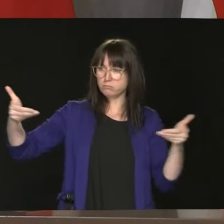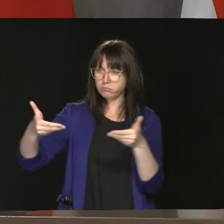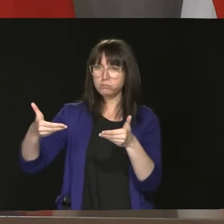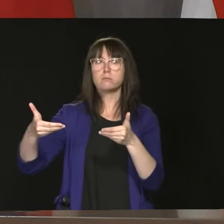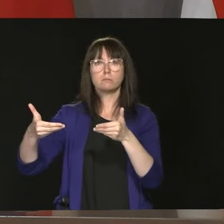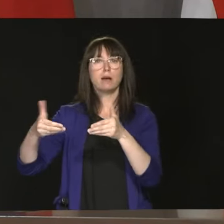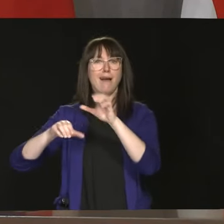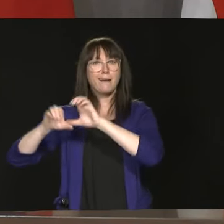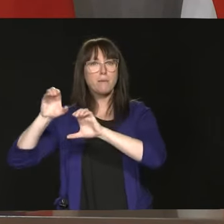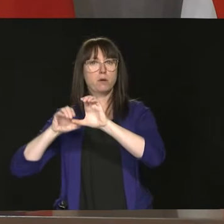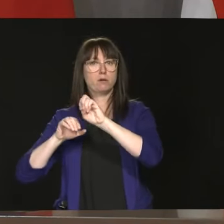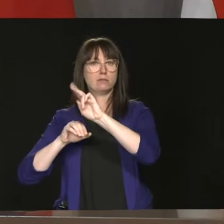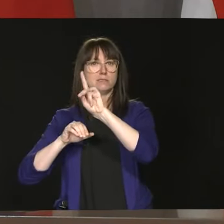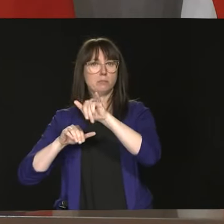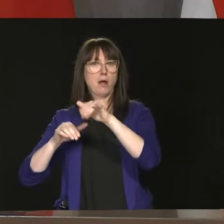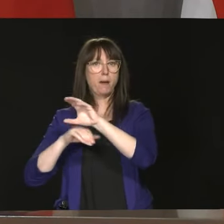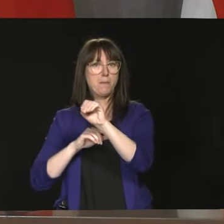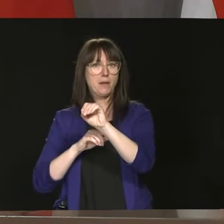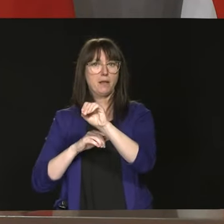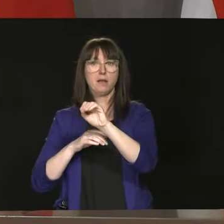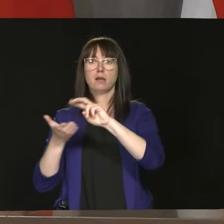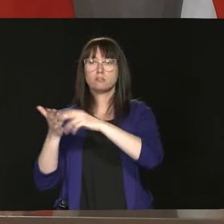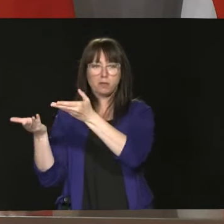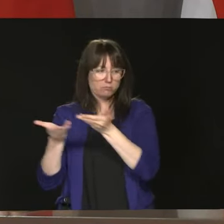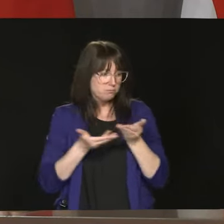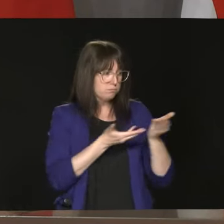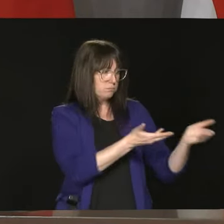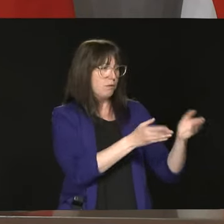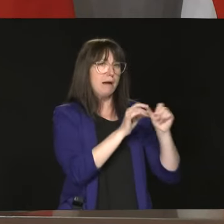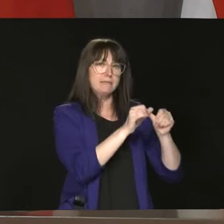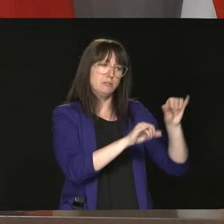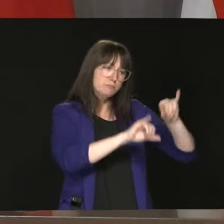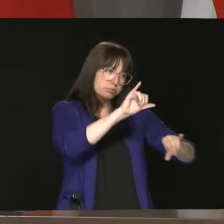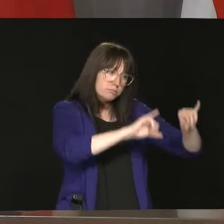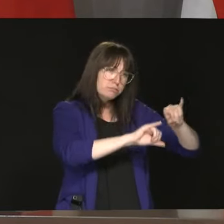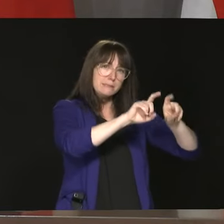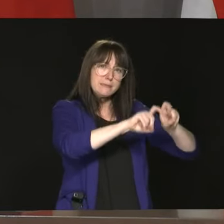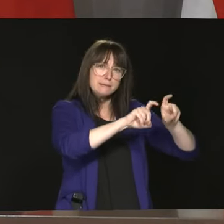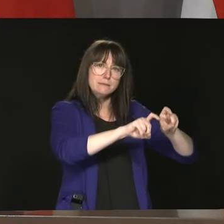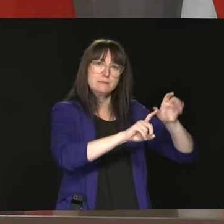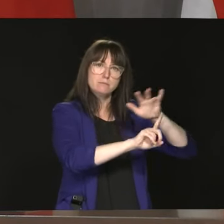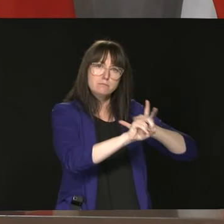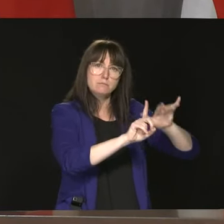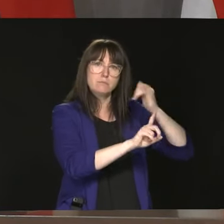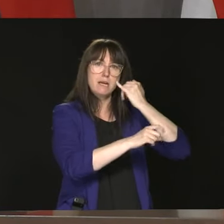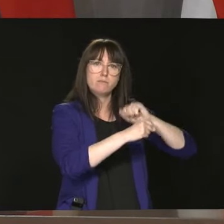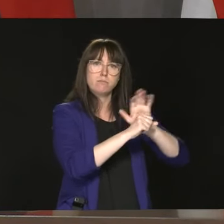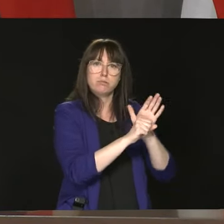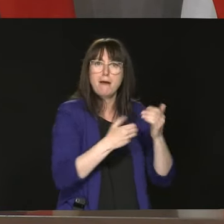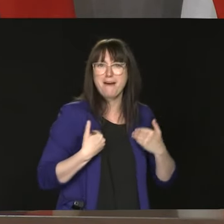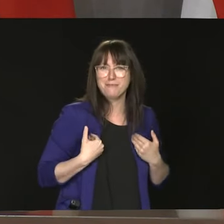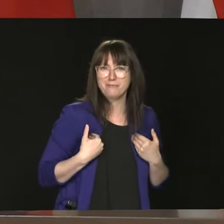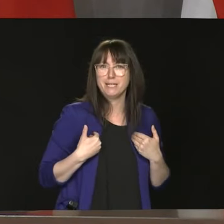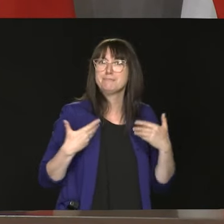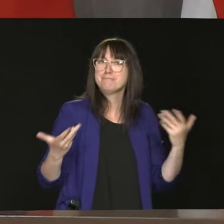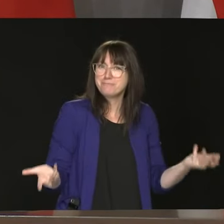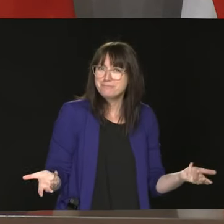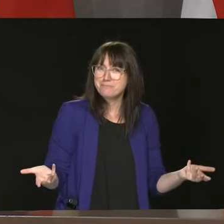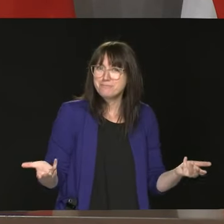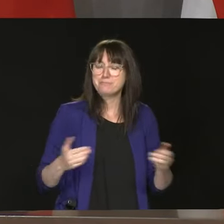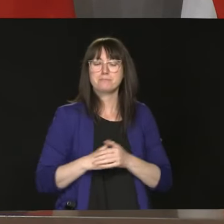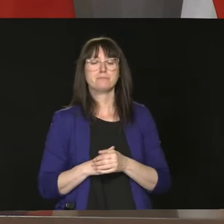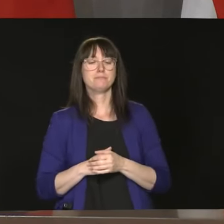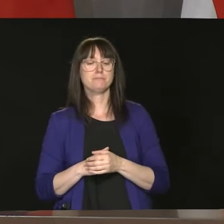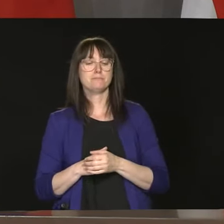producing reagents critical to testing. Now let me move on to retooling efforts on face